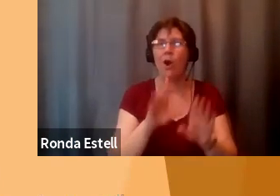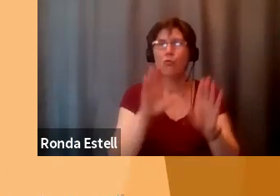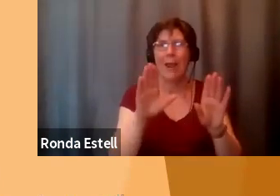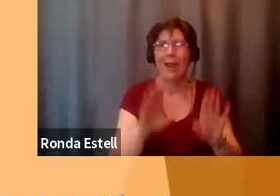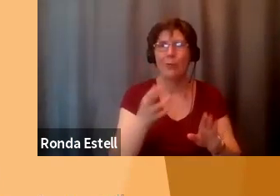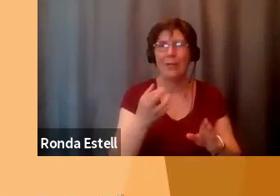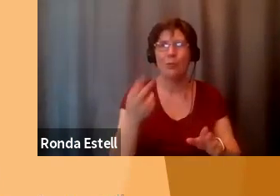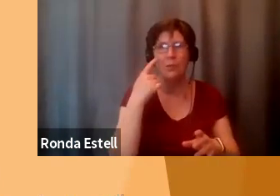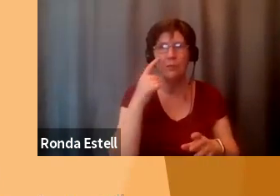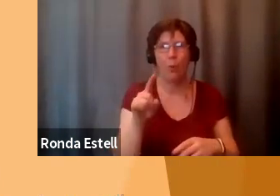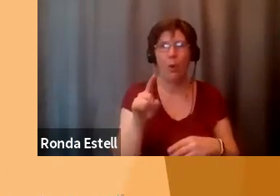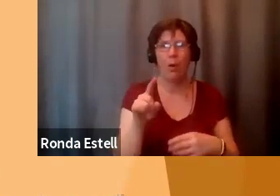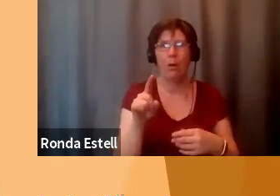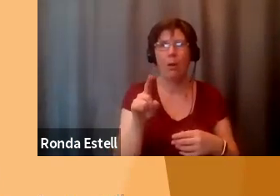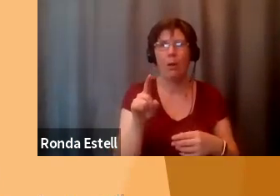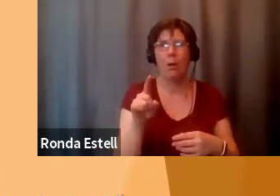resource for,